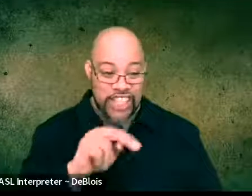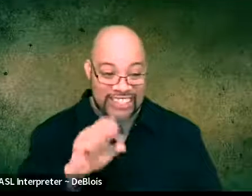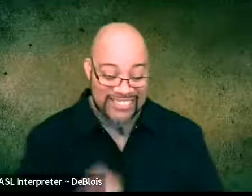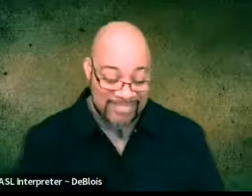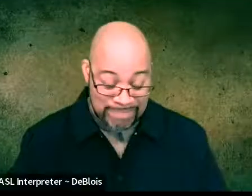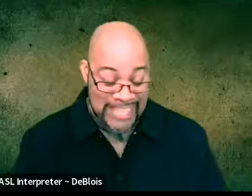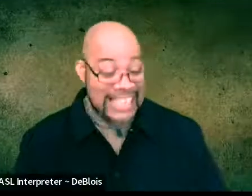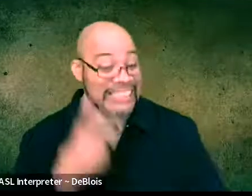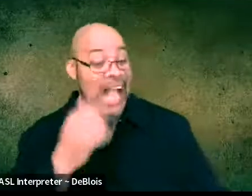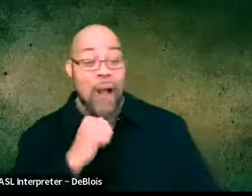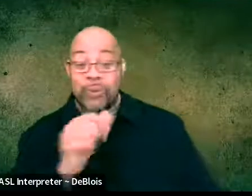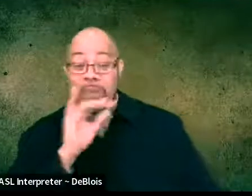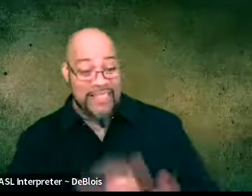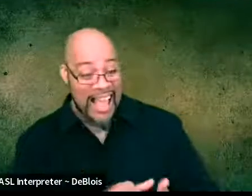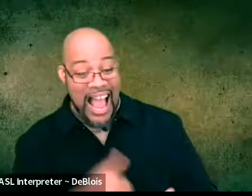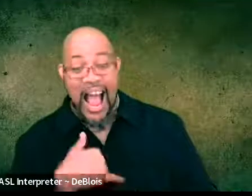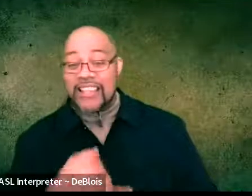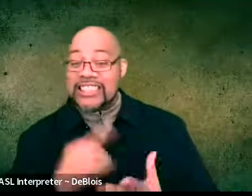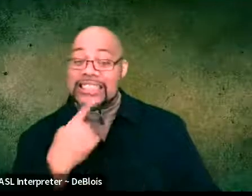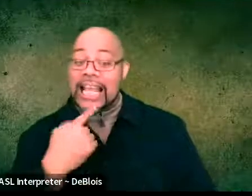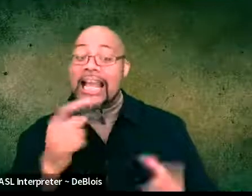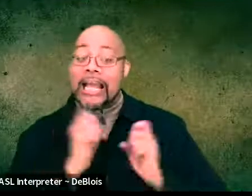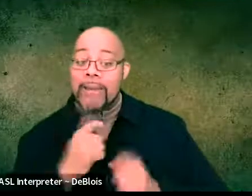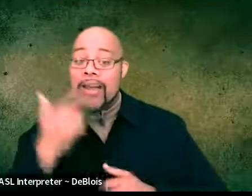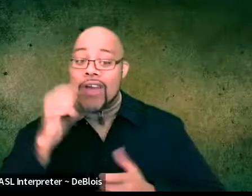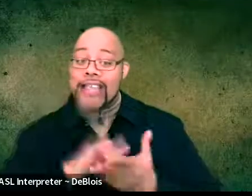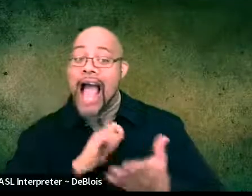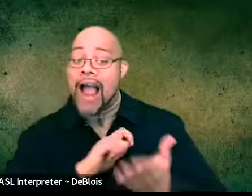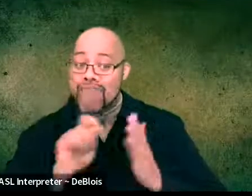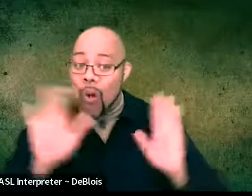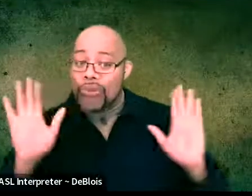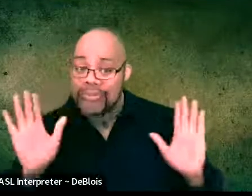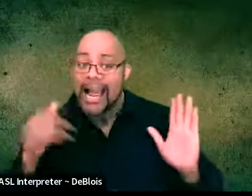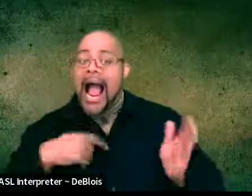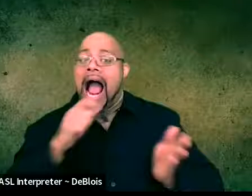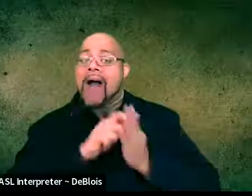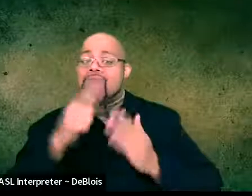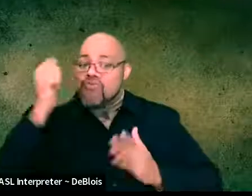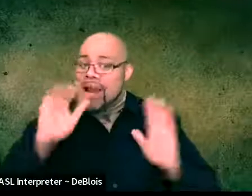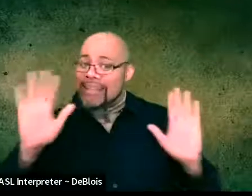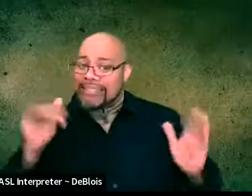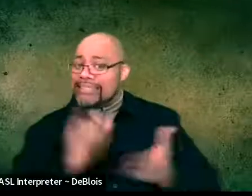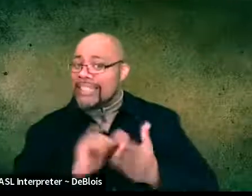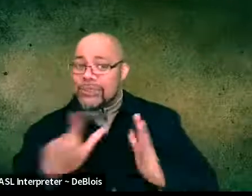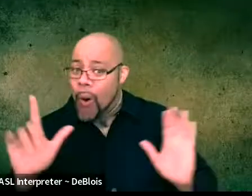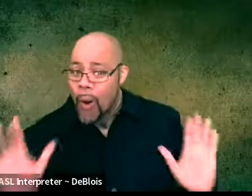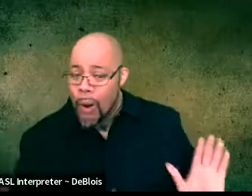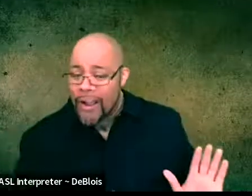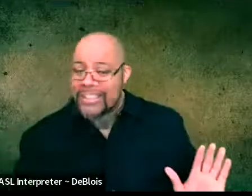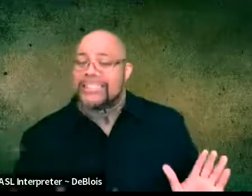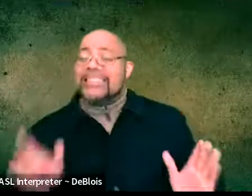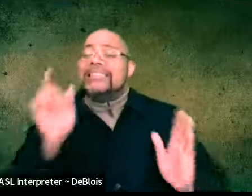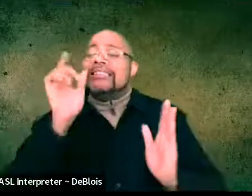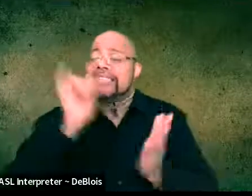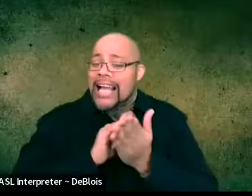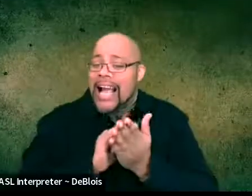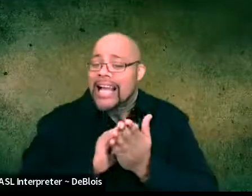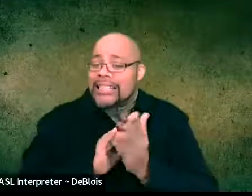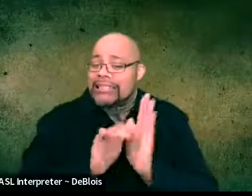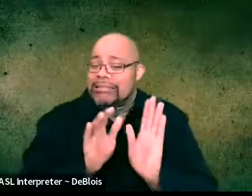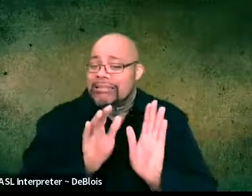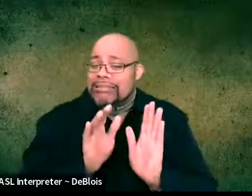I wasn't even going there. I was just saying, give me the grant that I wrote. I wrote it was written. It